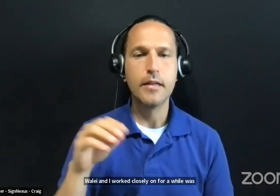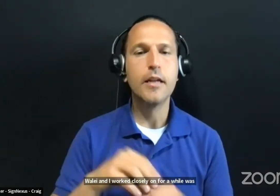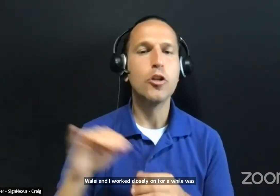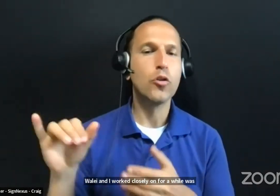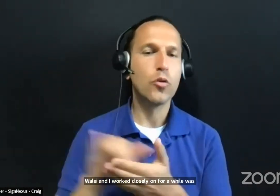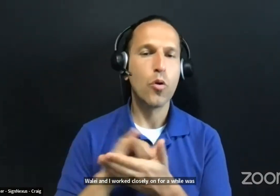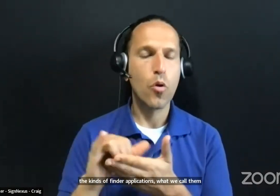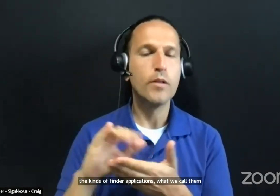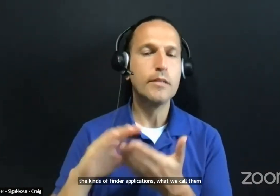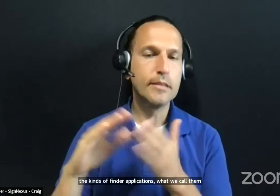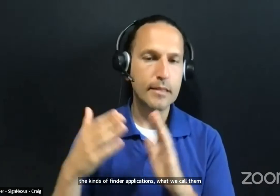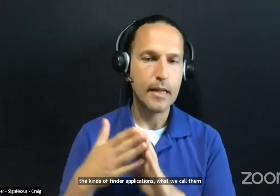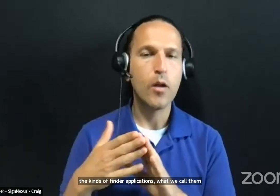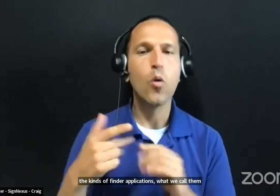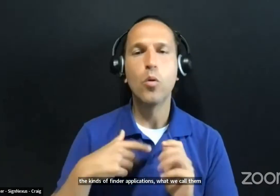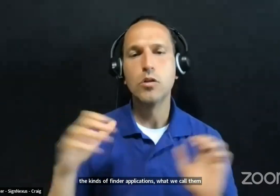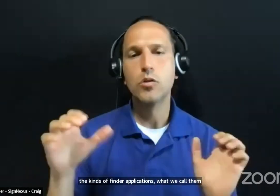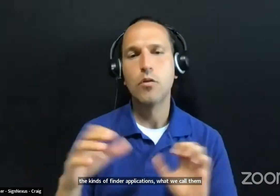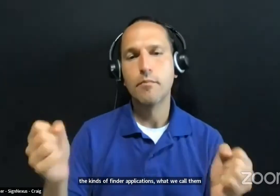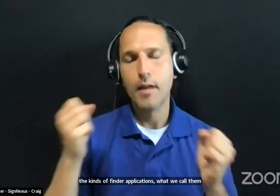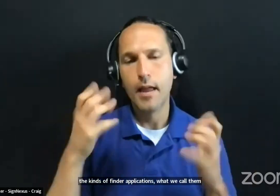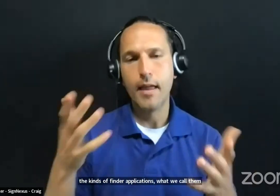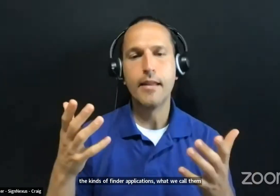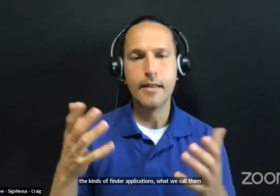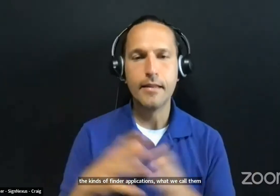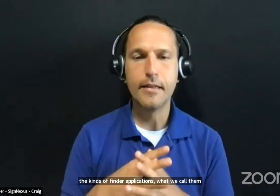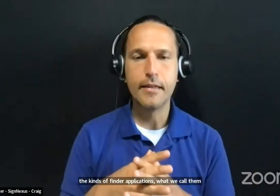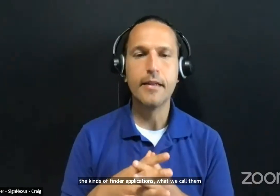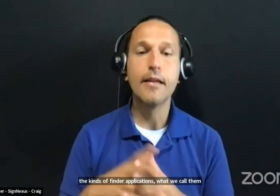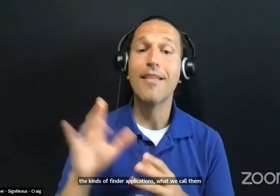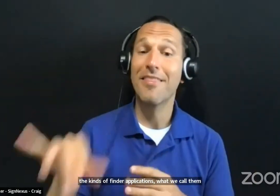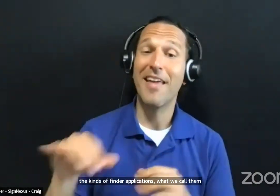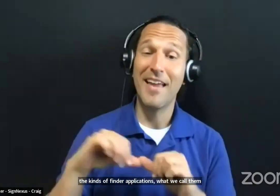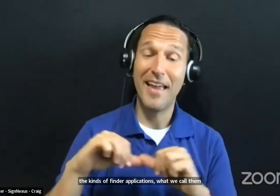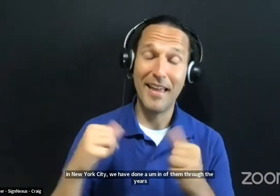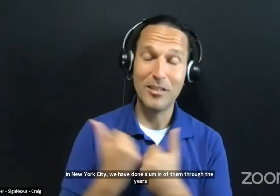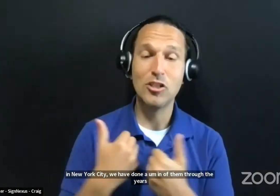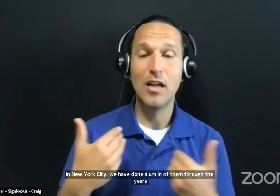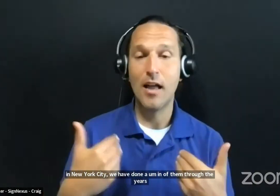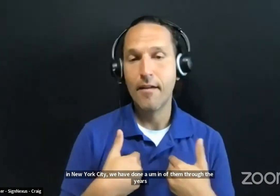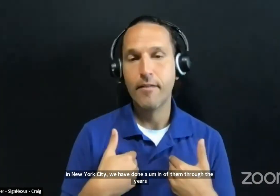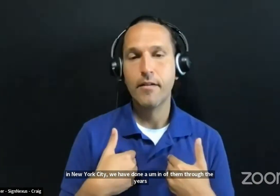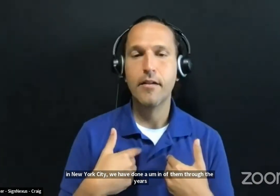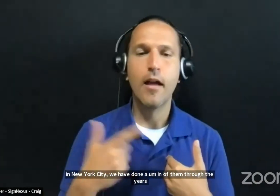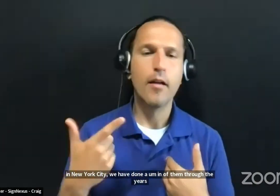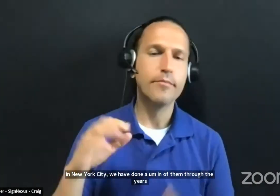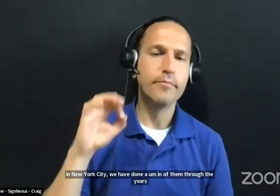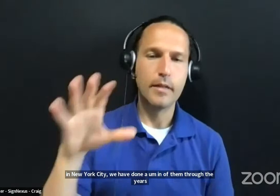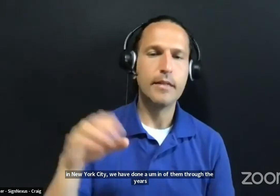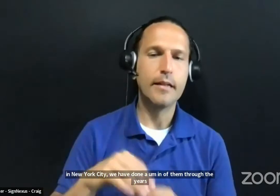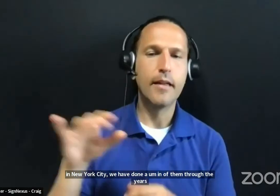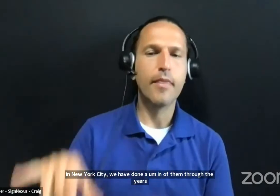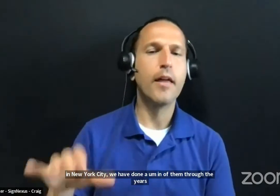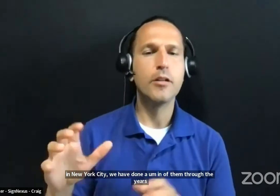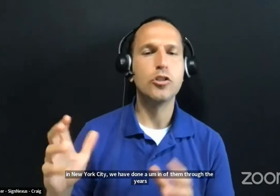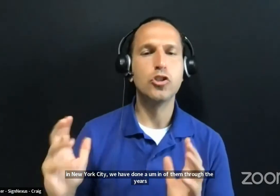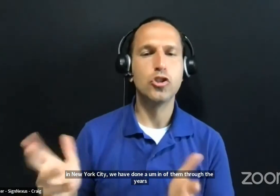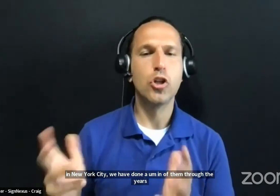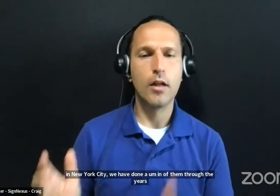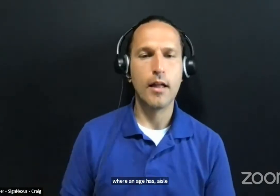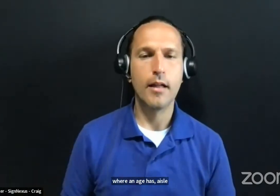City. We've done a number of them through the years where an agency has, like, I'll just throw one in the chat here.